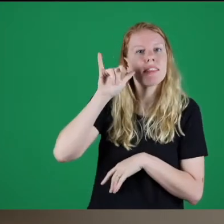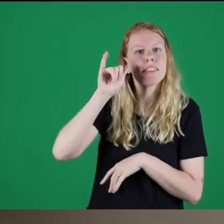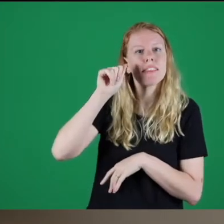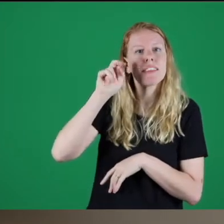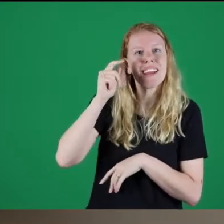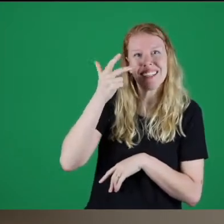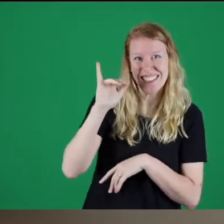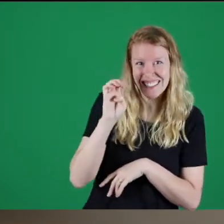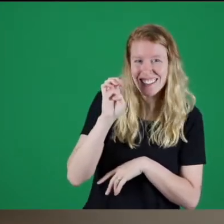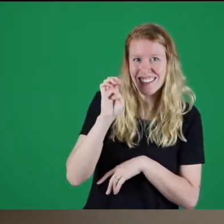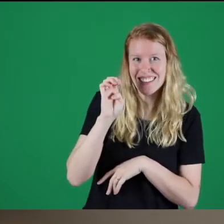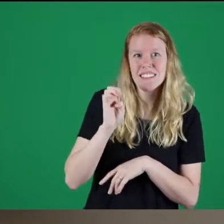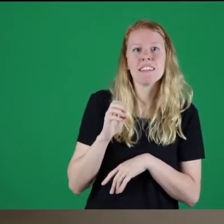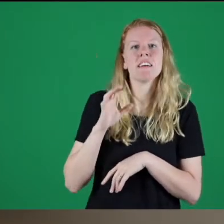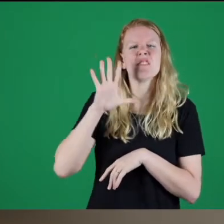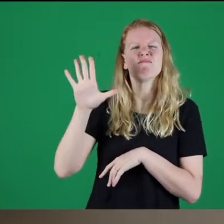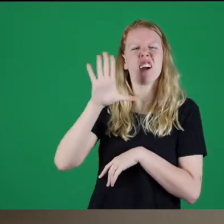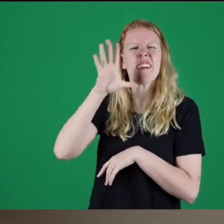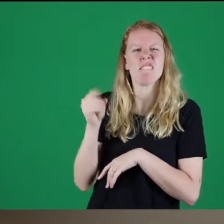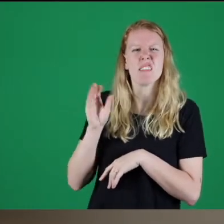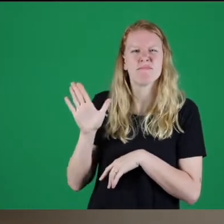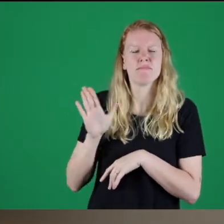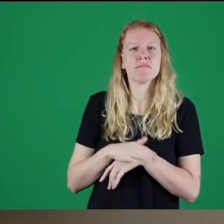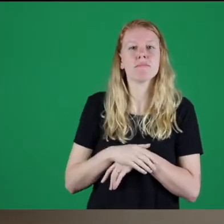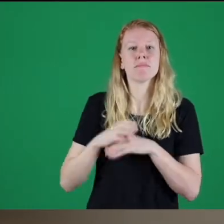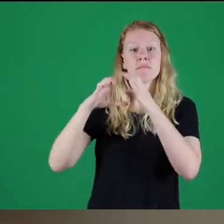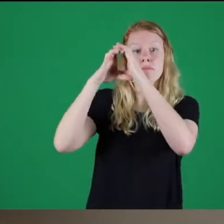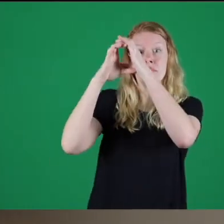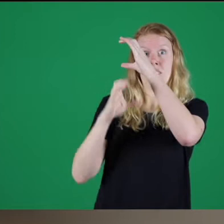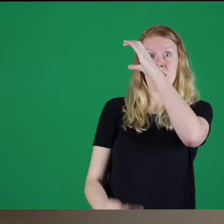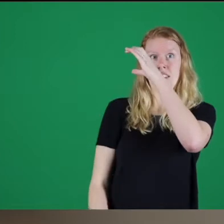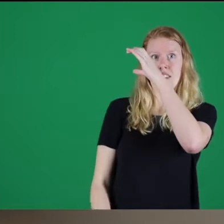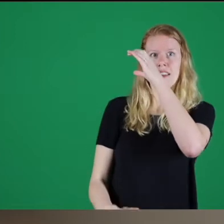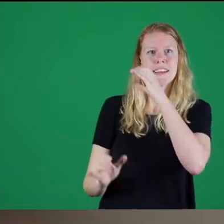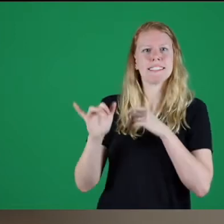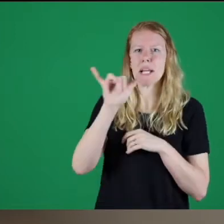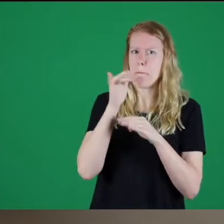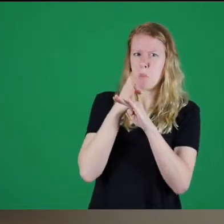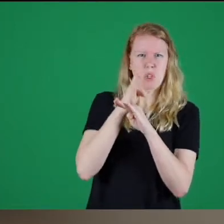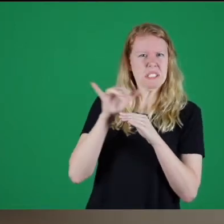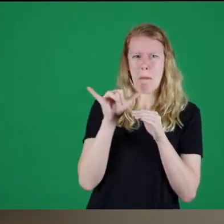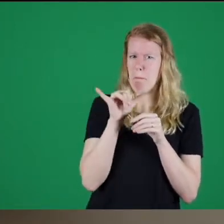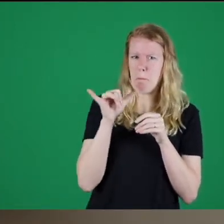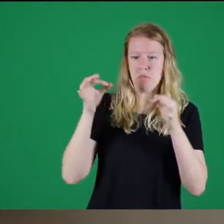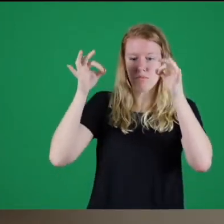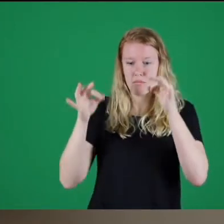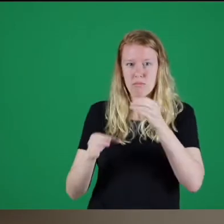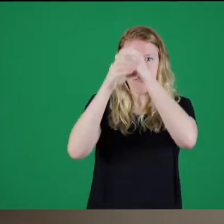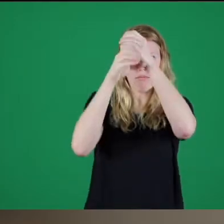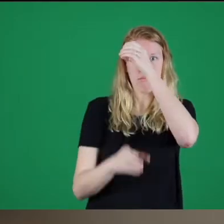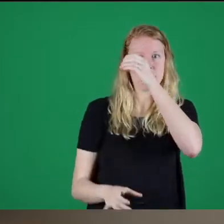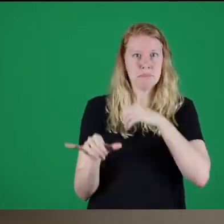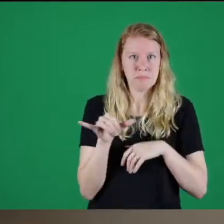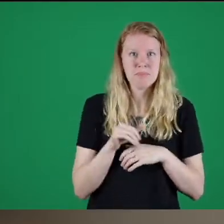of the instrument, which is really long, the neck of the instrument is made of the same wood. Same wood. And you might notice there's